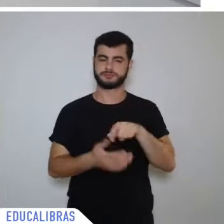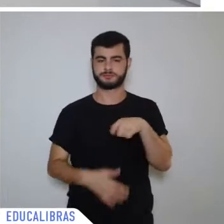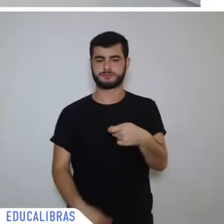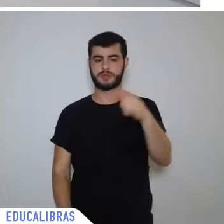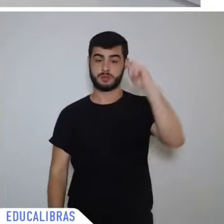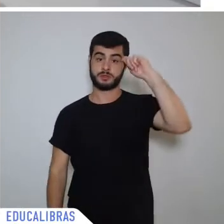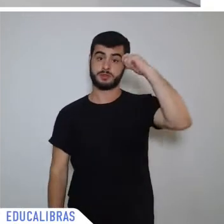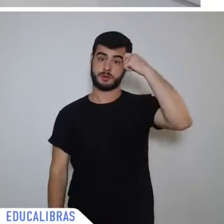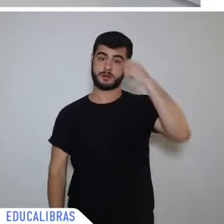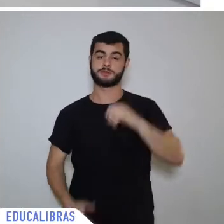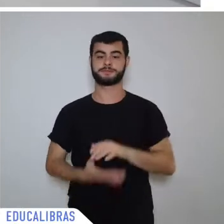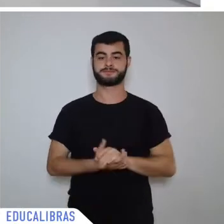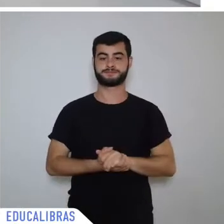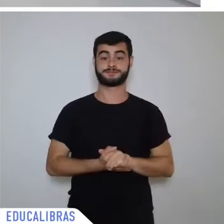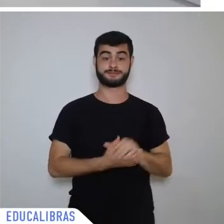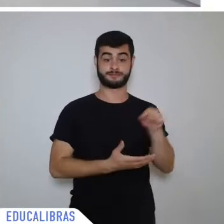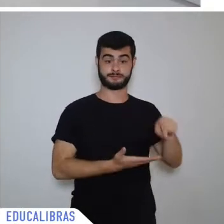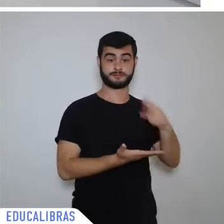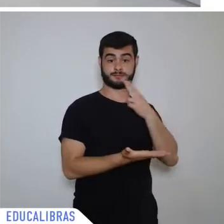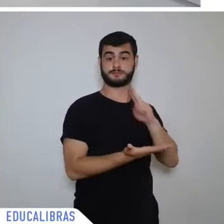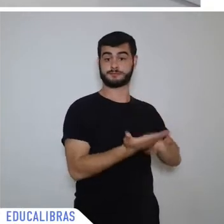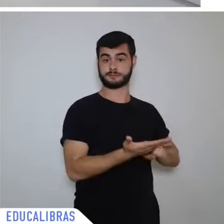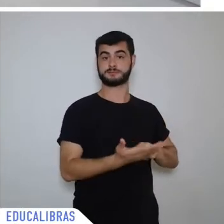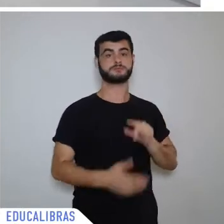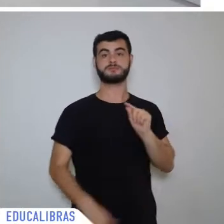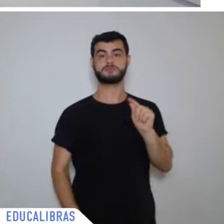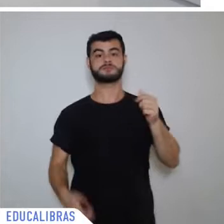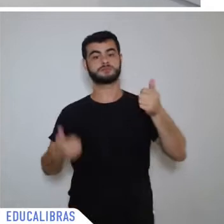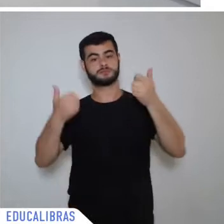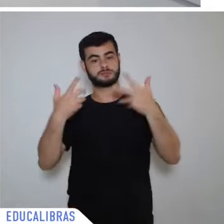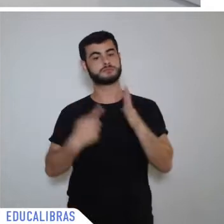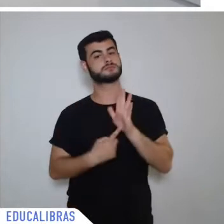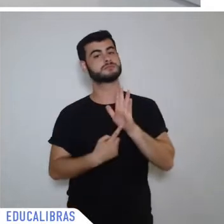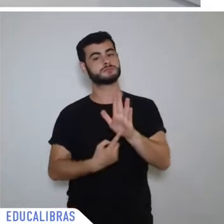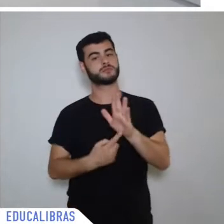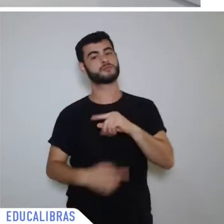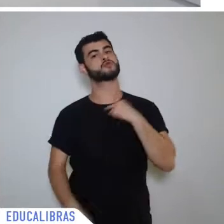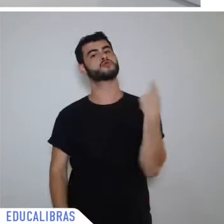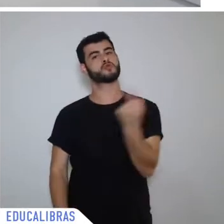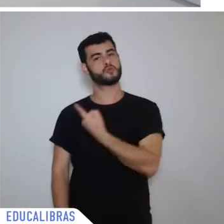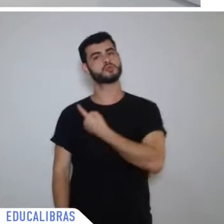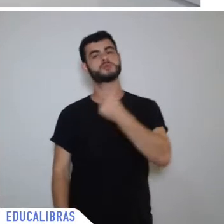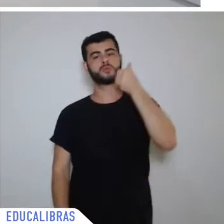the vast majority of the Brazilian population is black.